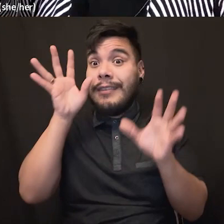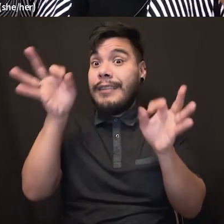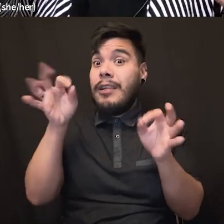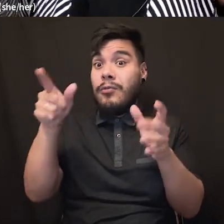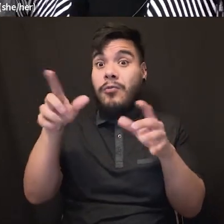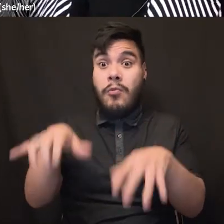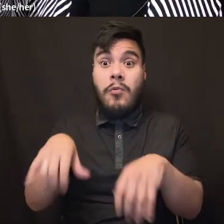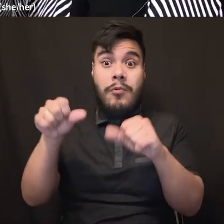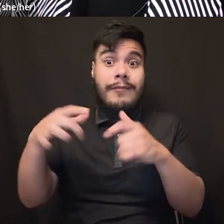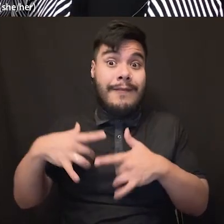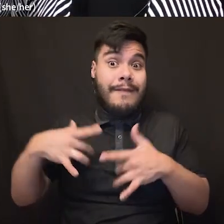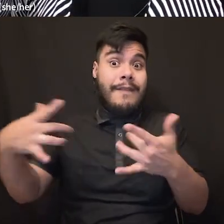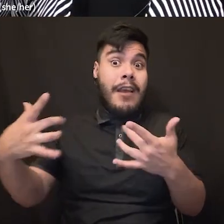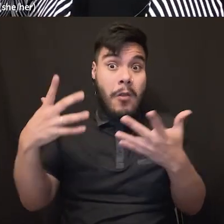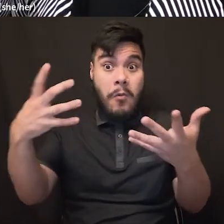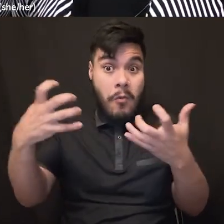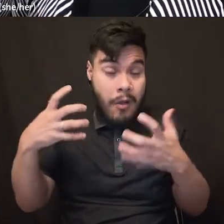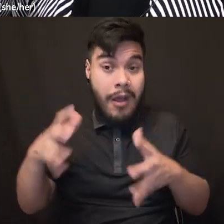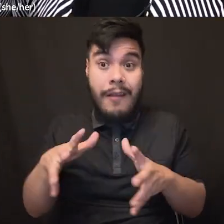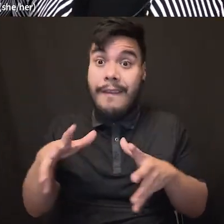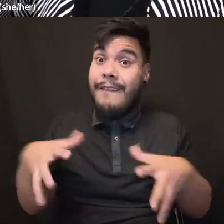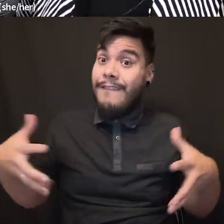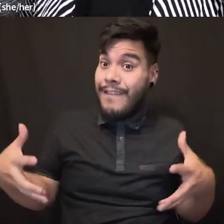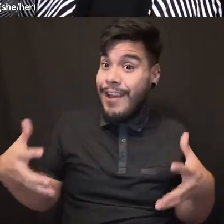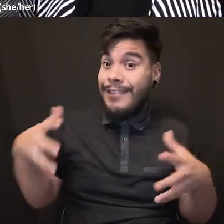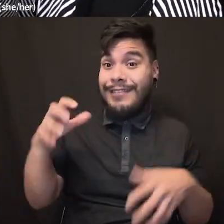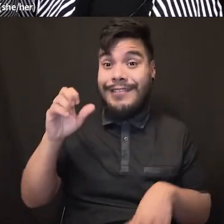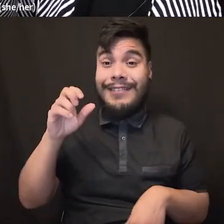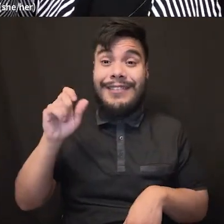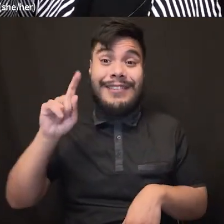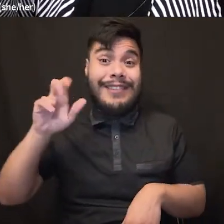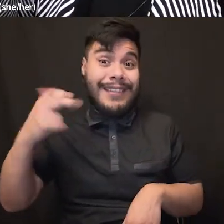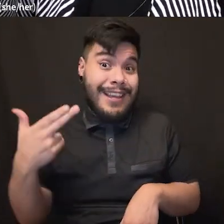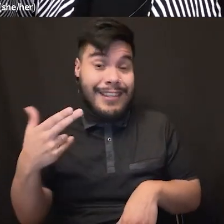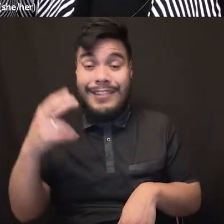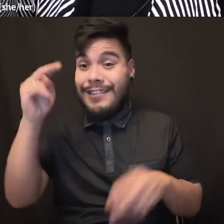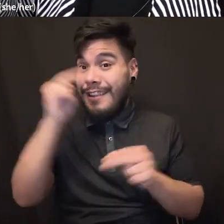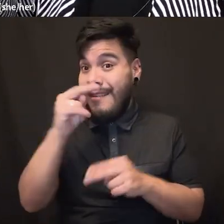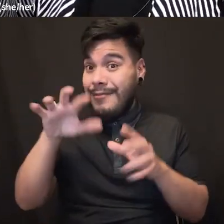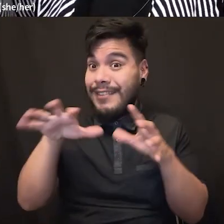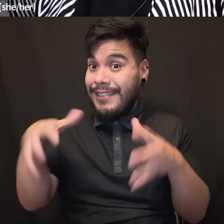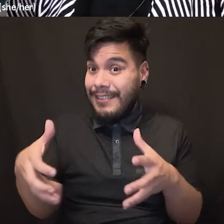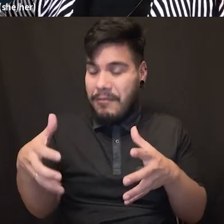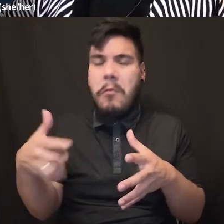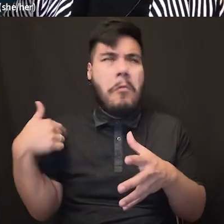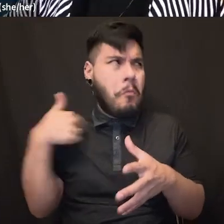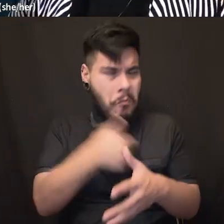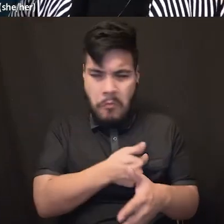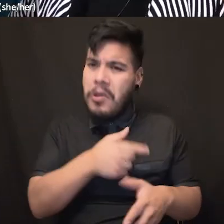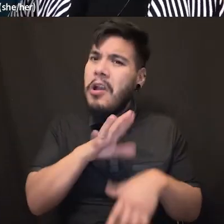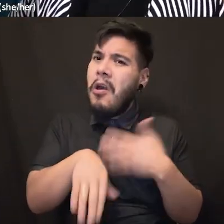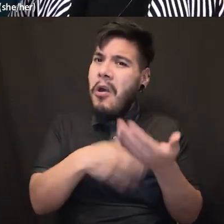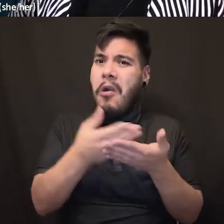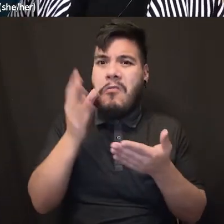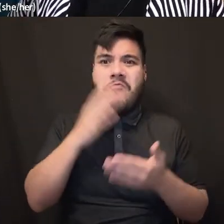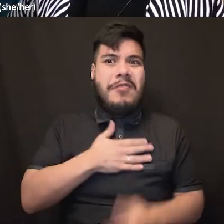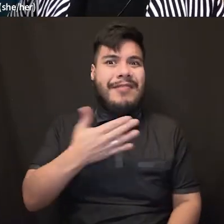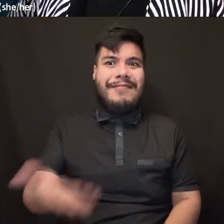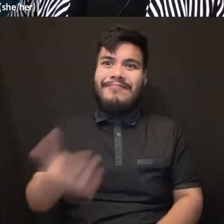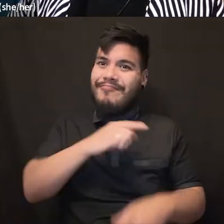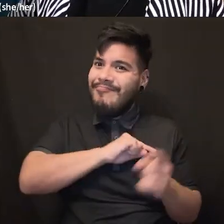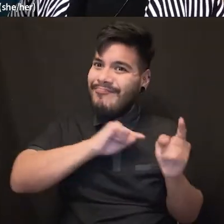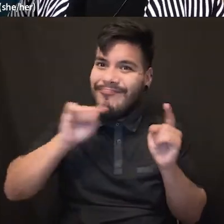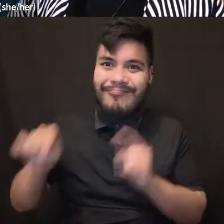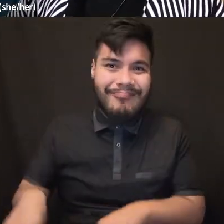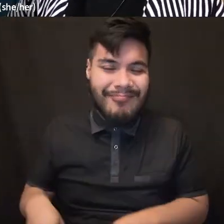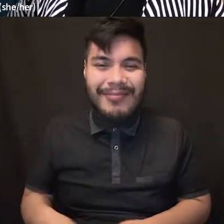and you want a fat sketch comedy team, we will get the band back together. So, yeah.